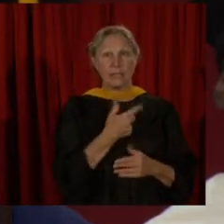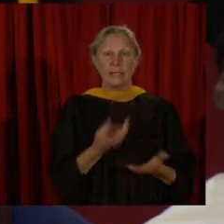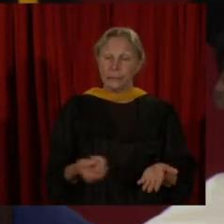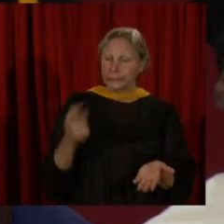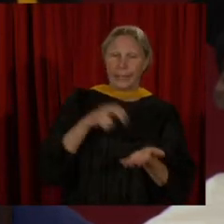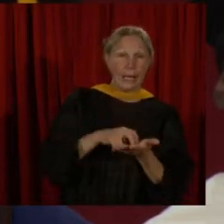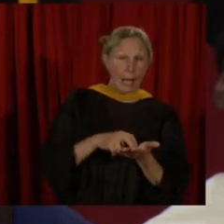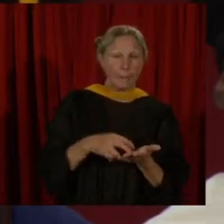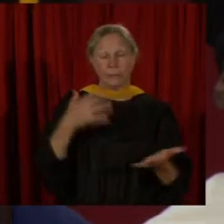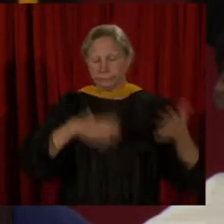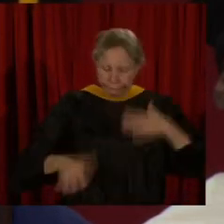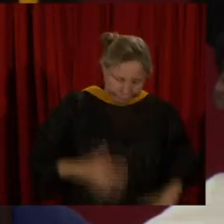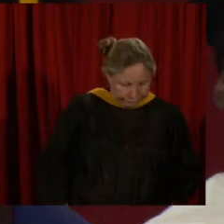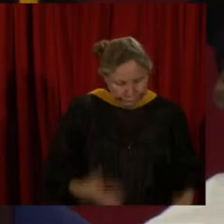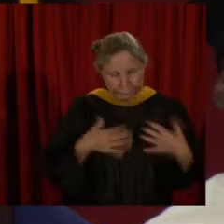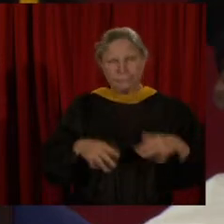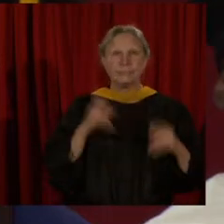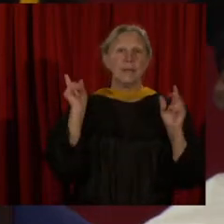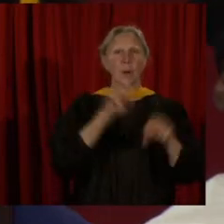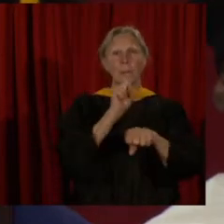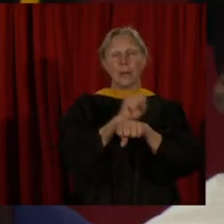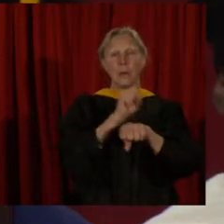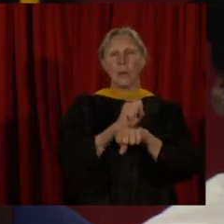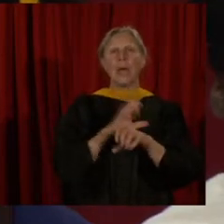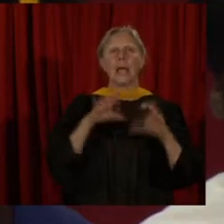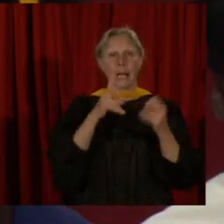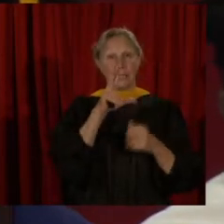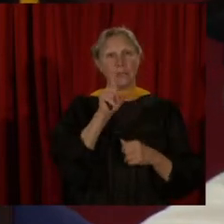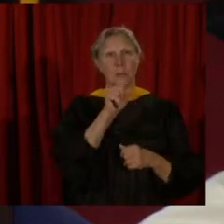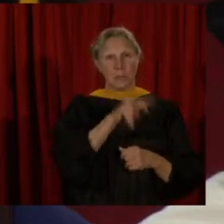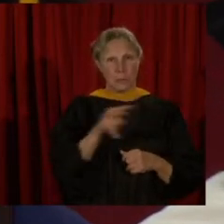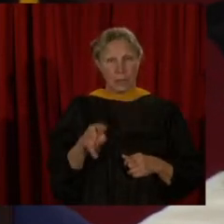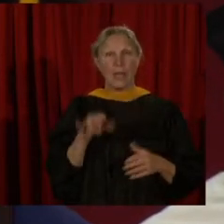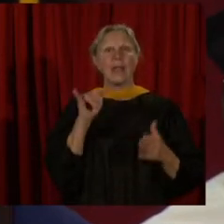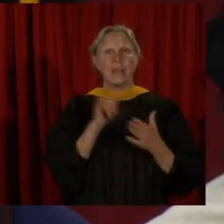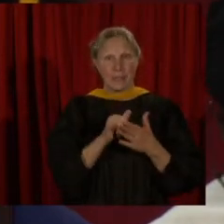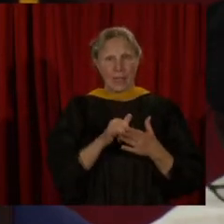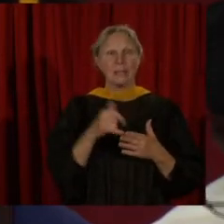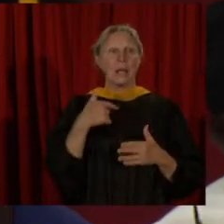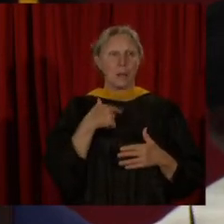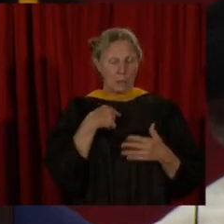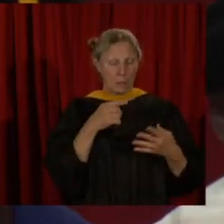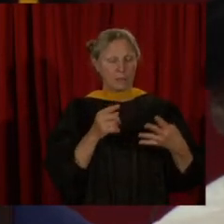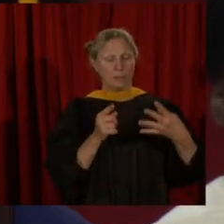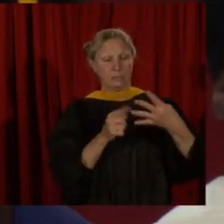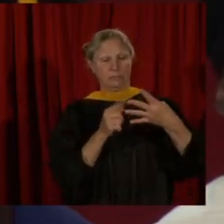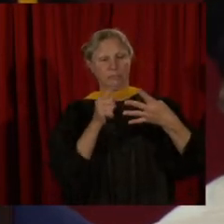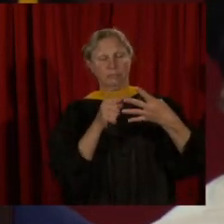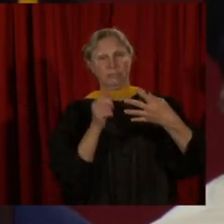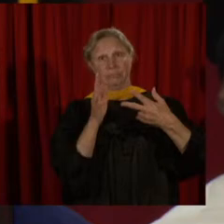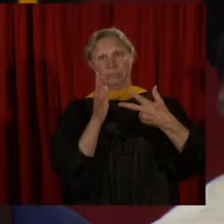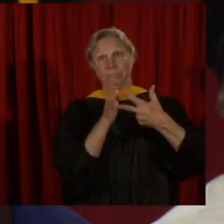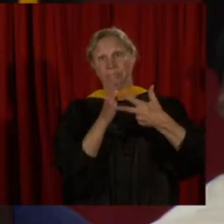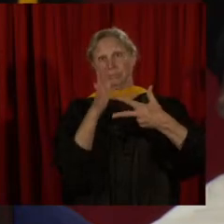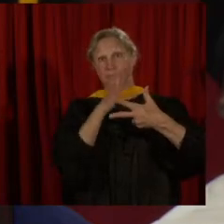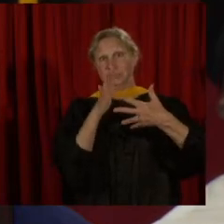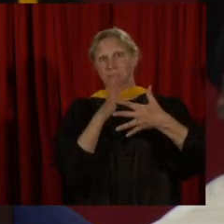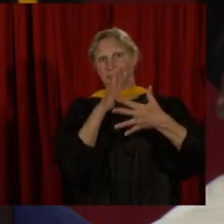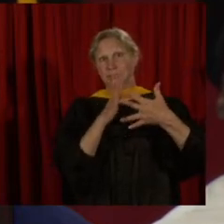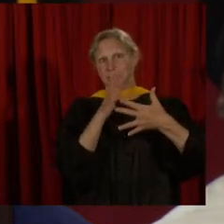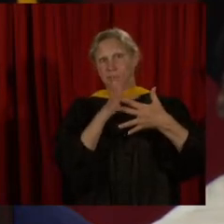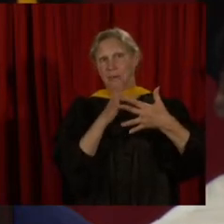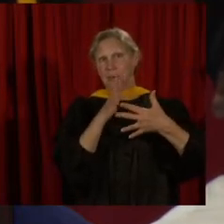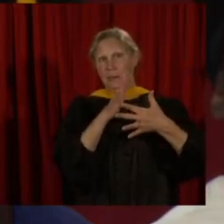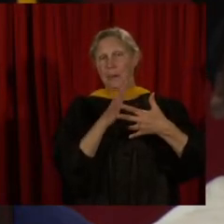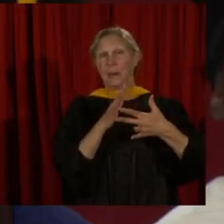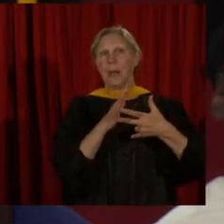and get back to work. Class of 2022, this was our sophomore in junior years. We were just beginning